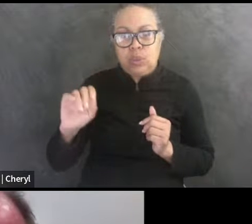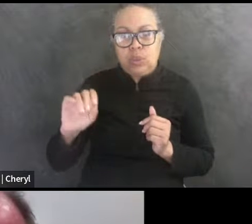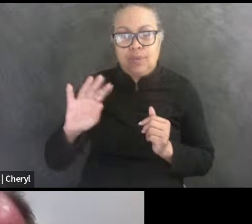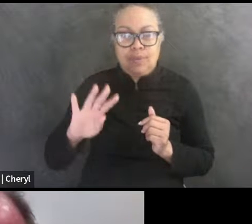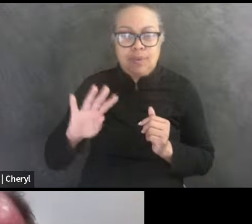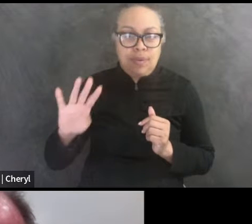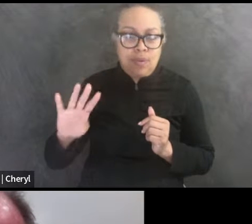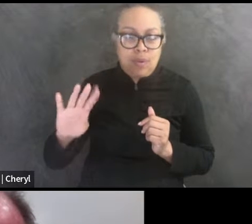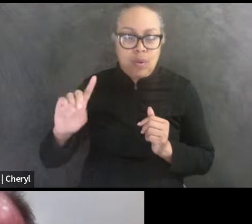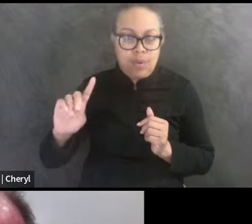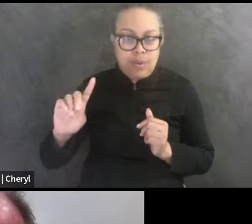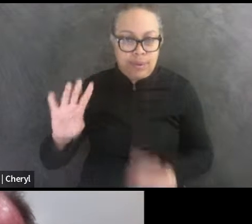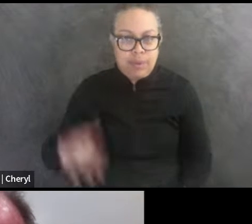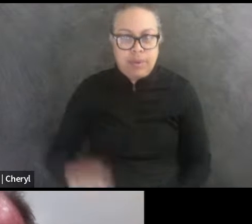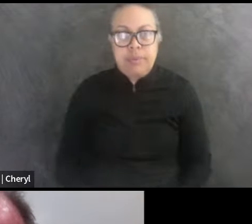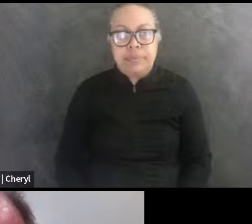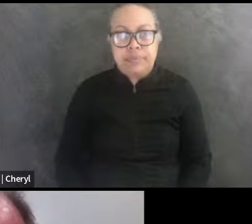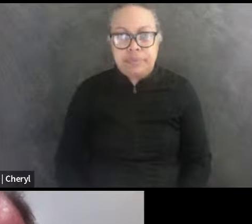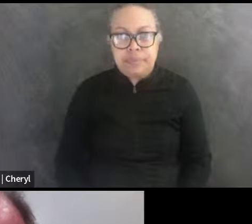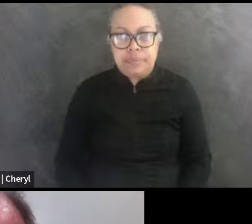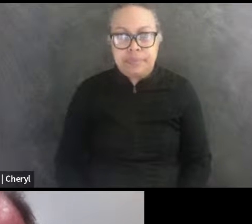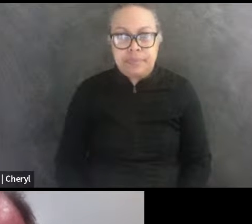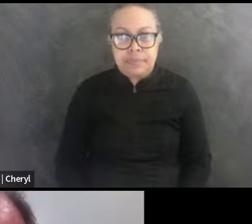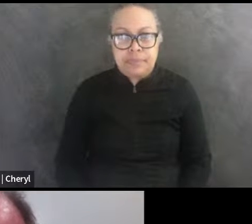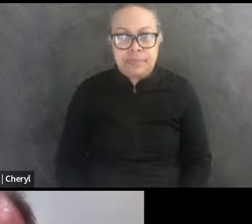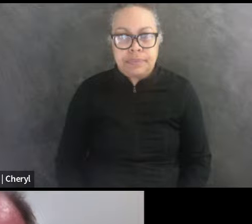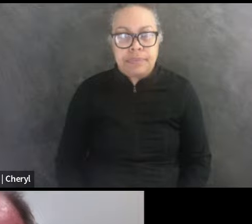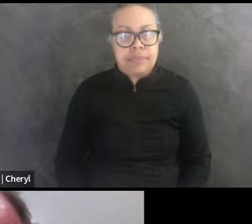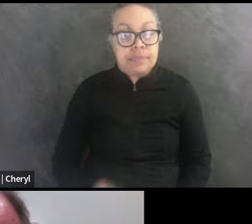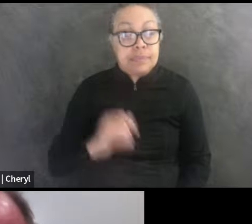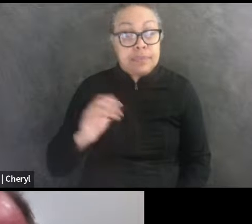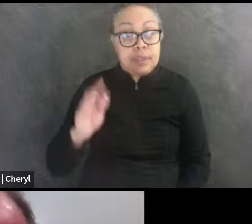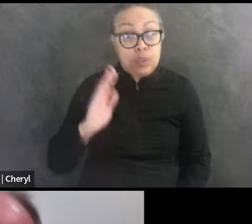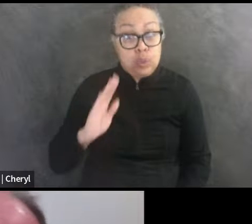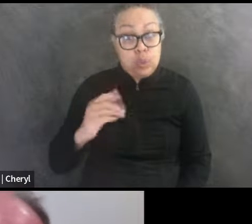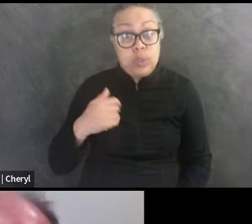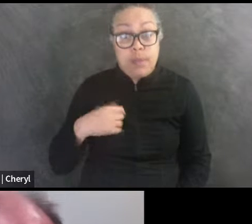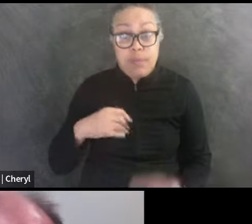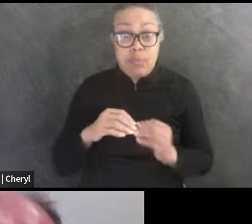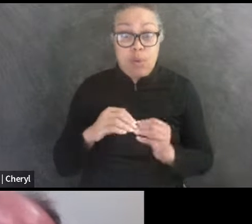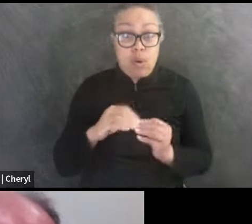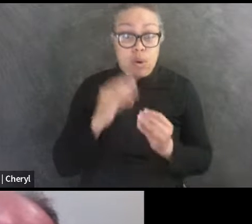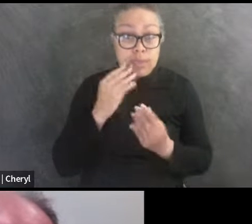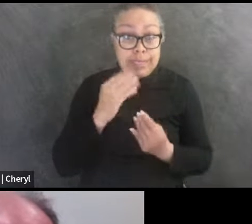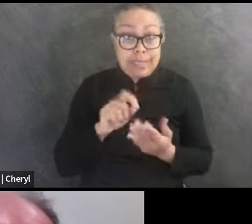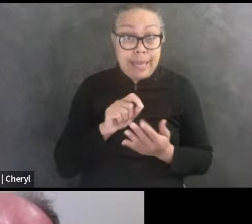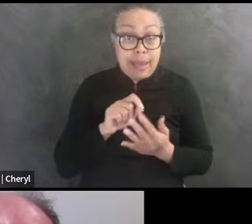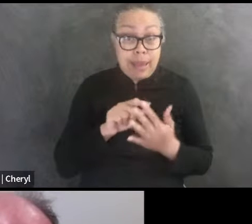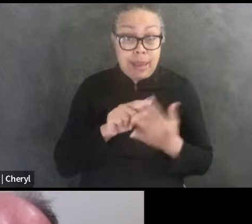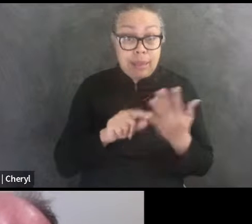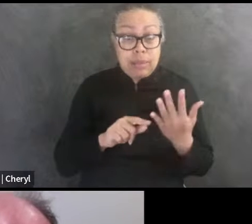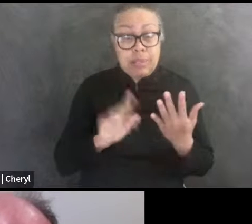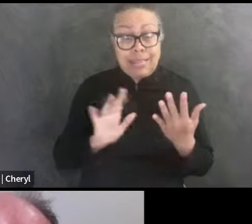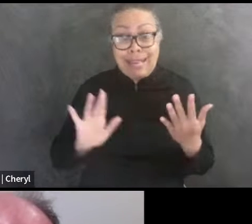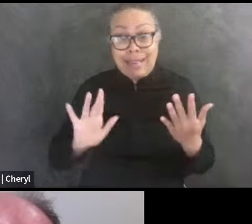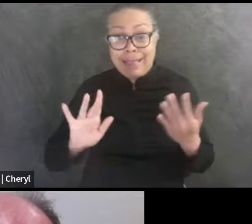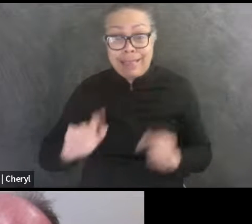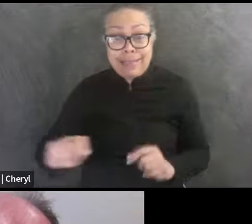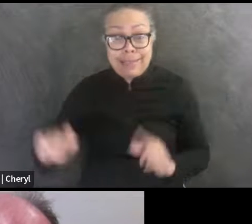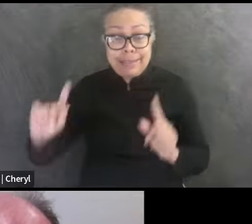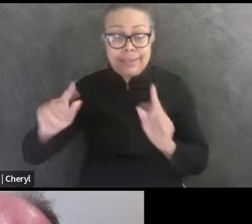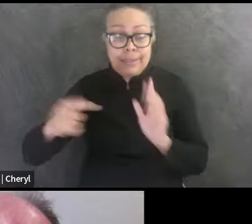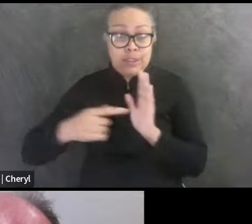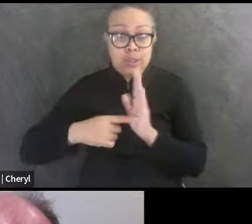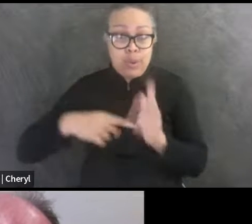22-04414. And there used to be more detail on here, Commissioner Moore, where you could click on it and it would tell you the name of the